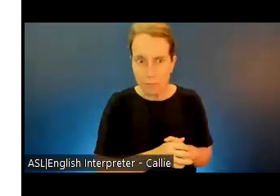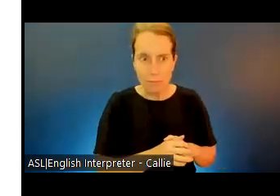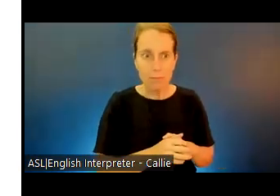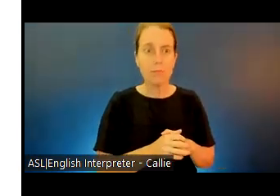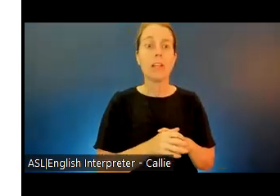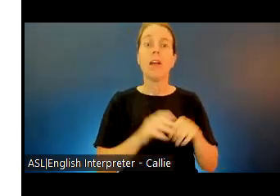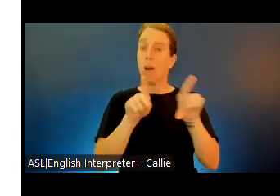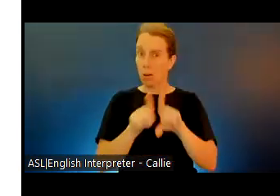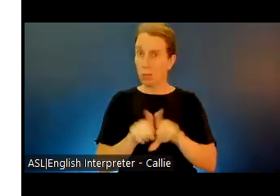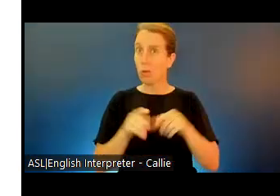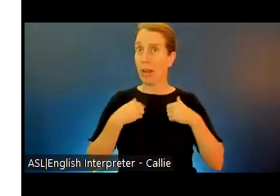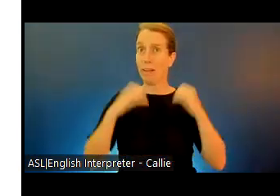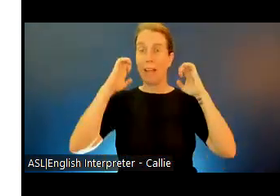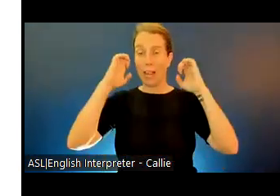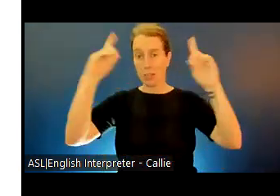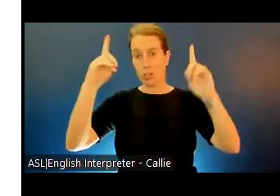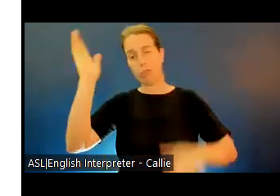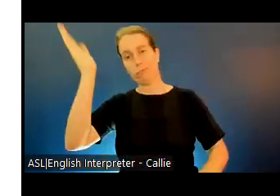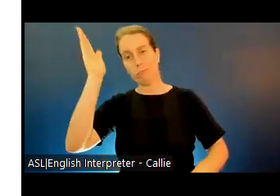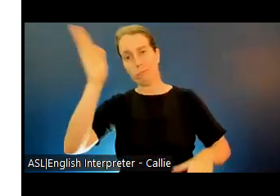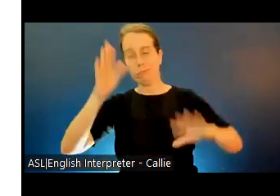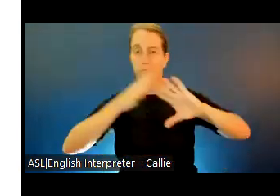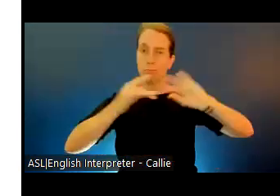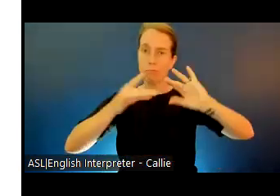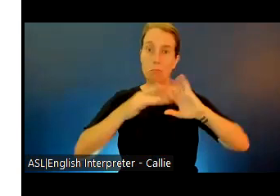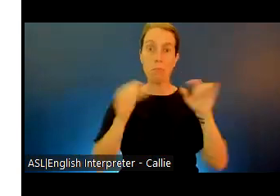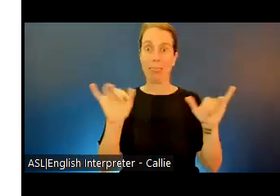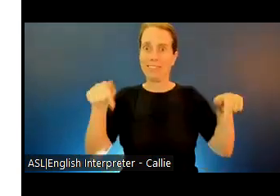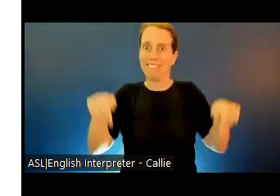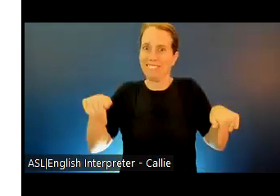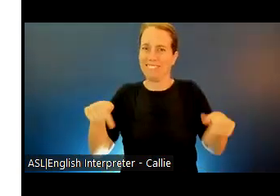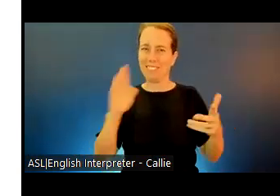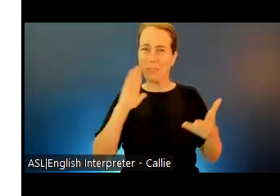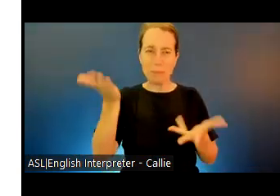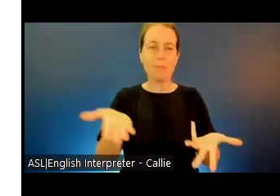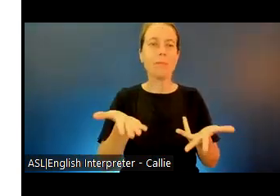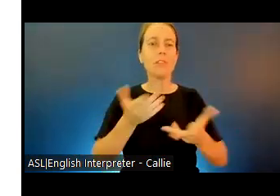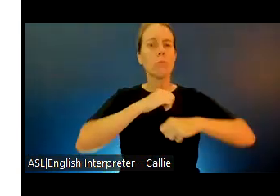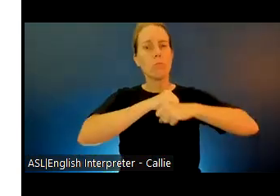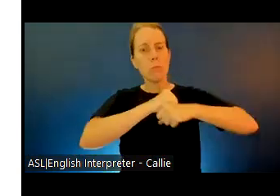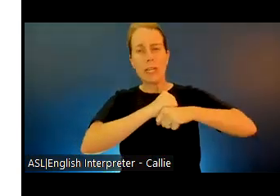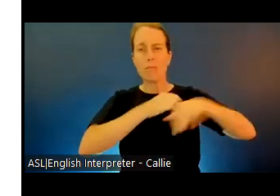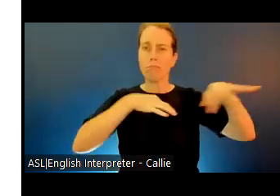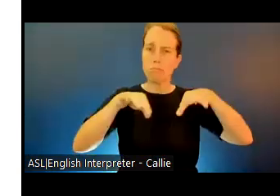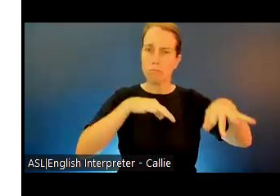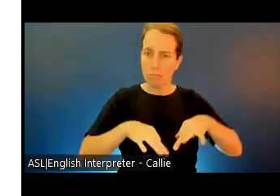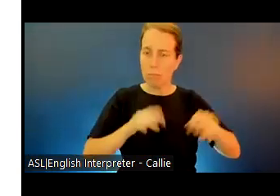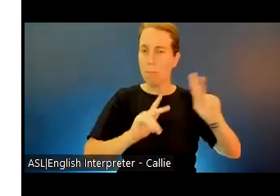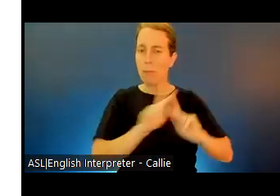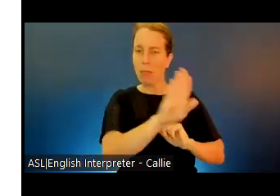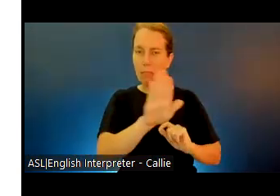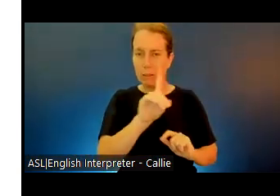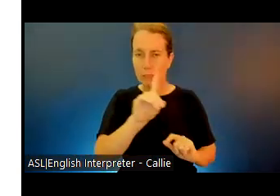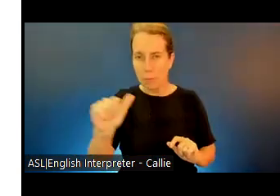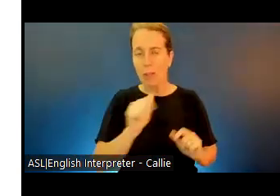policymakers about laws that protect individuals with disabilities. And we work to promote policies and services that advance those rights and